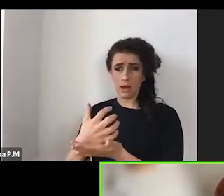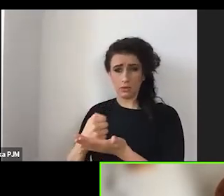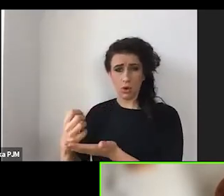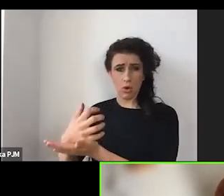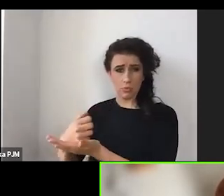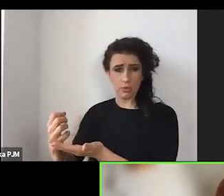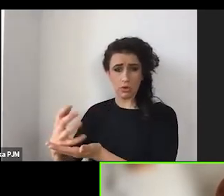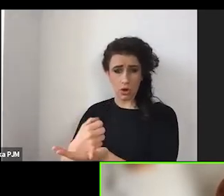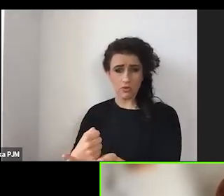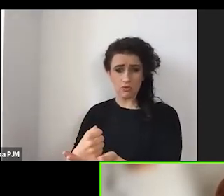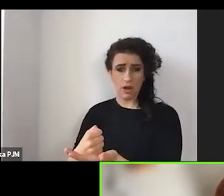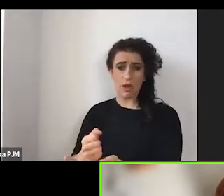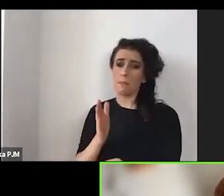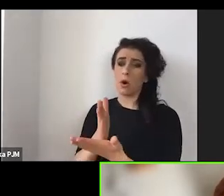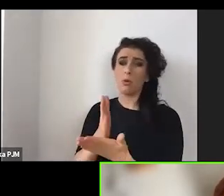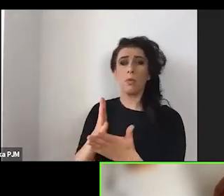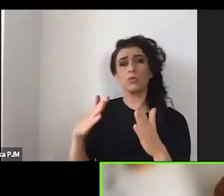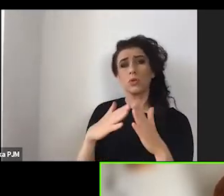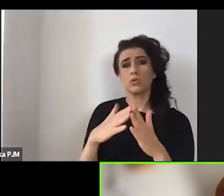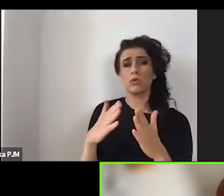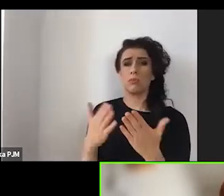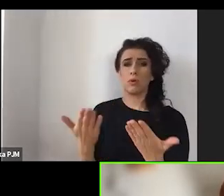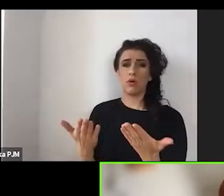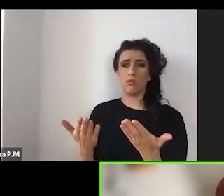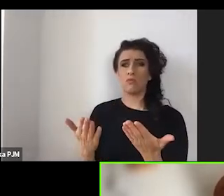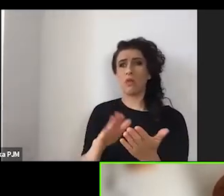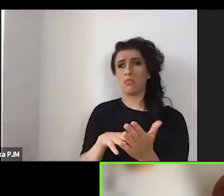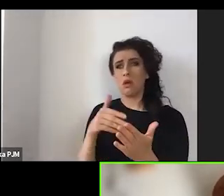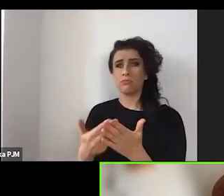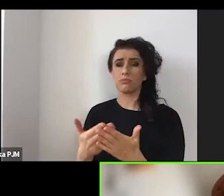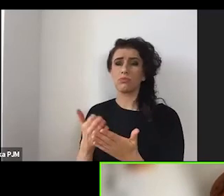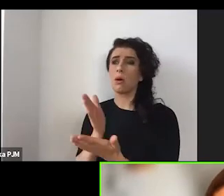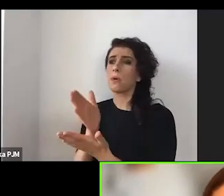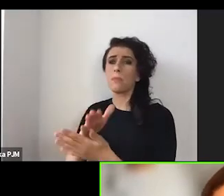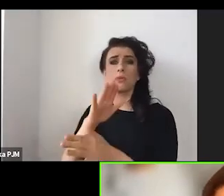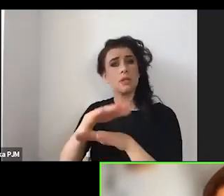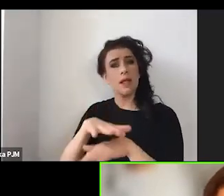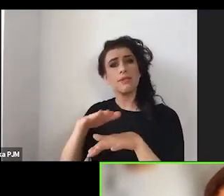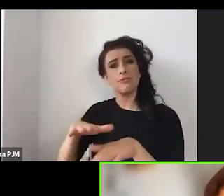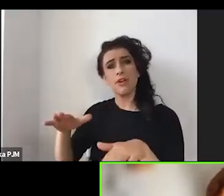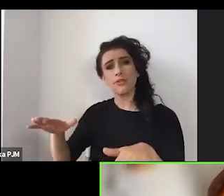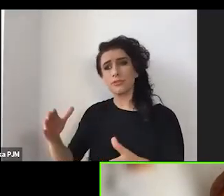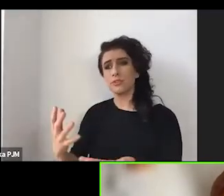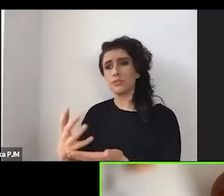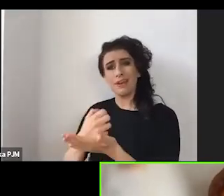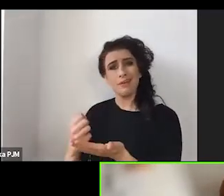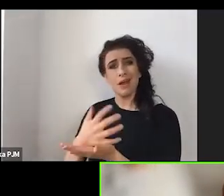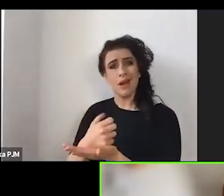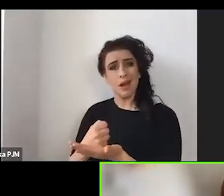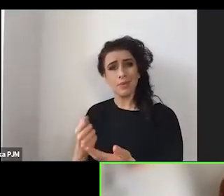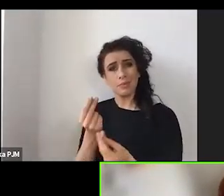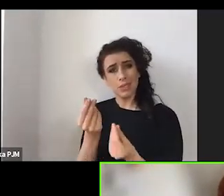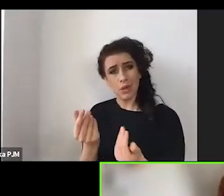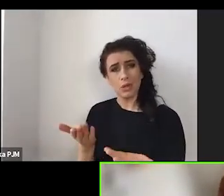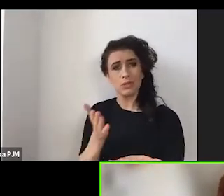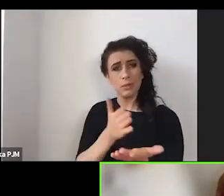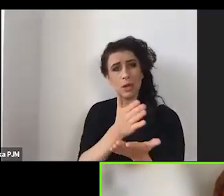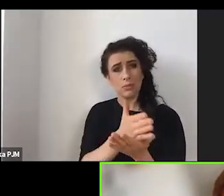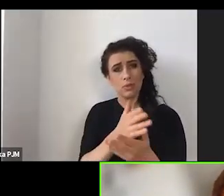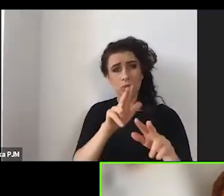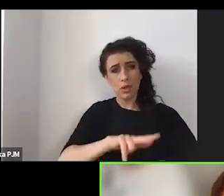challenge. We are losing track of our children, of our girls, that because of this lack of schooling.